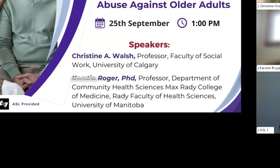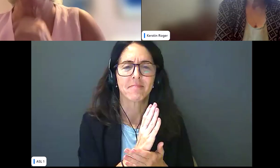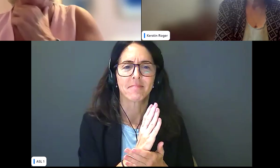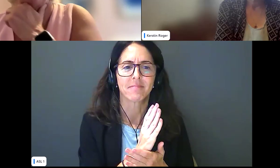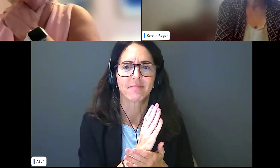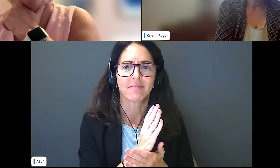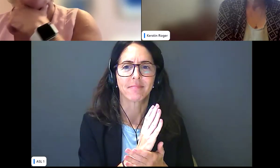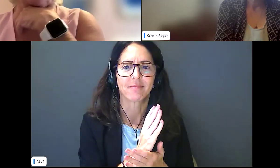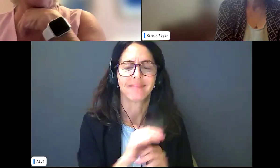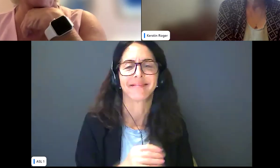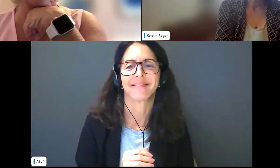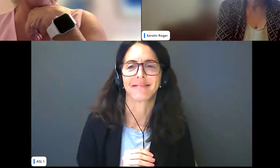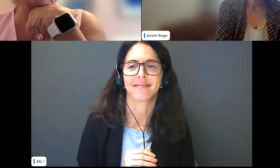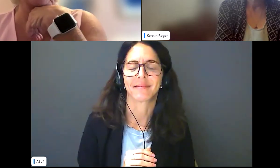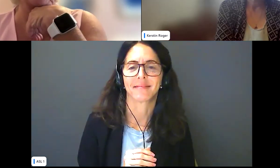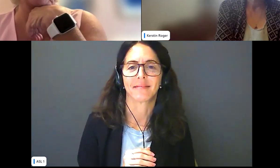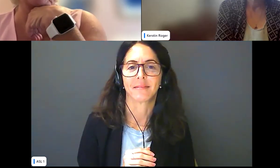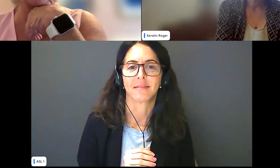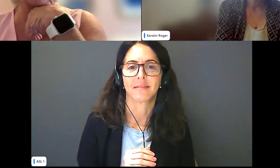Let's do this.